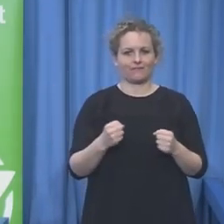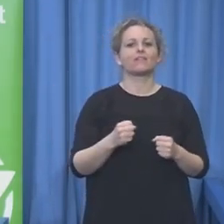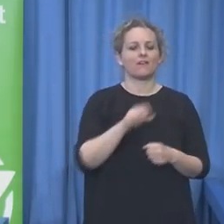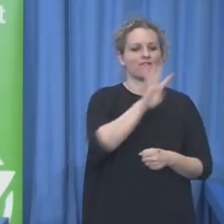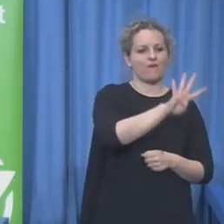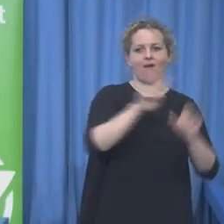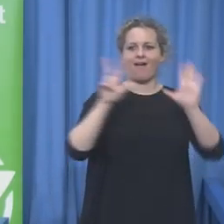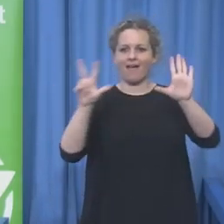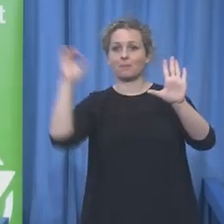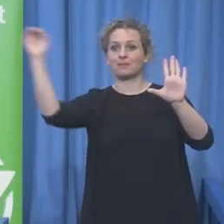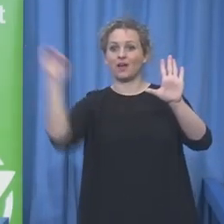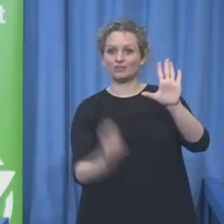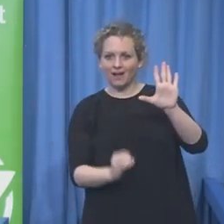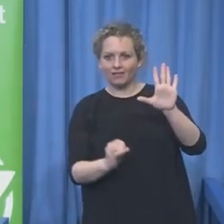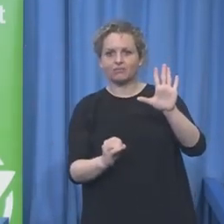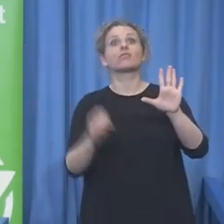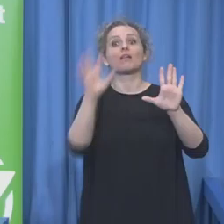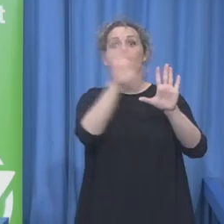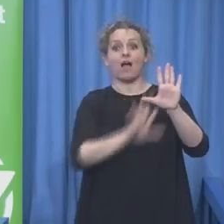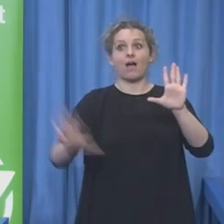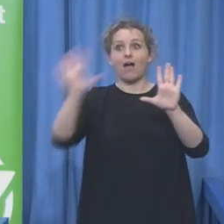19%.